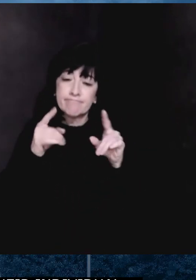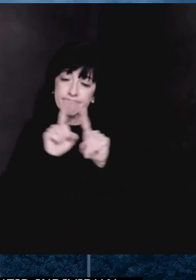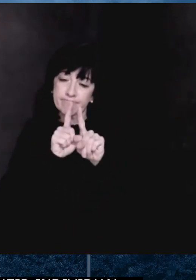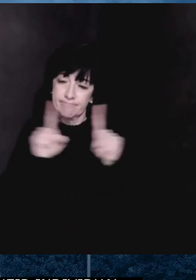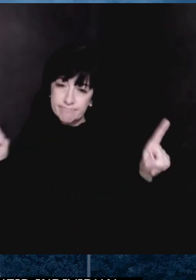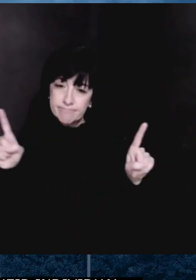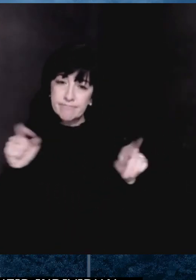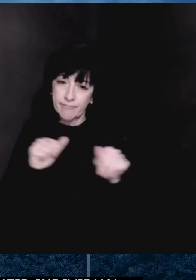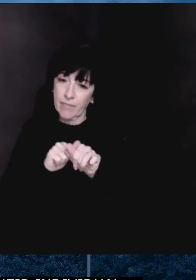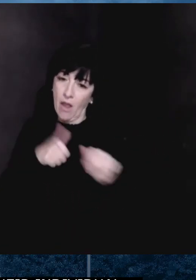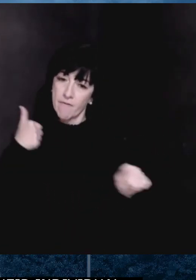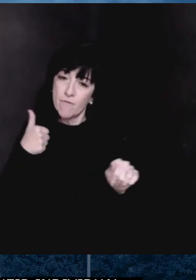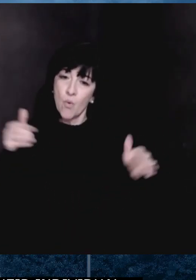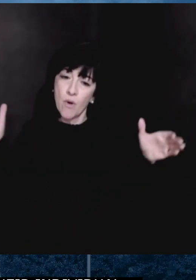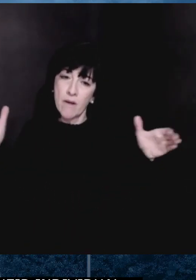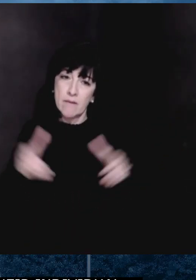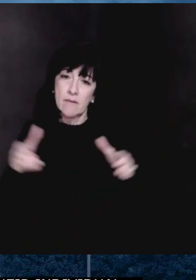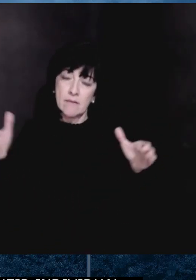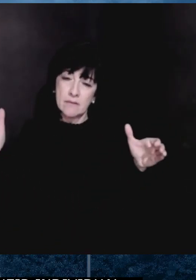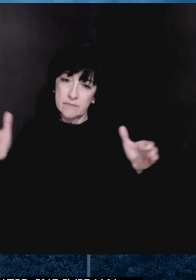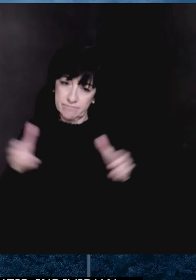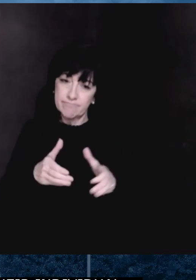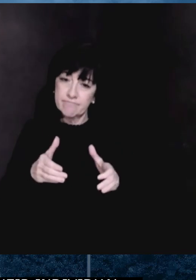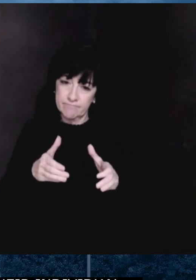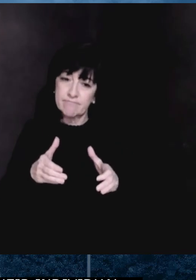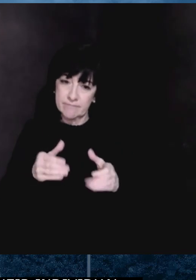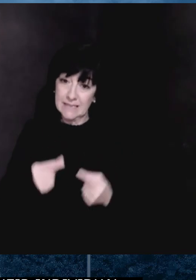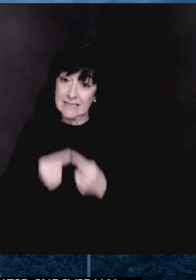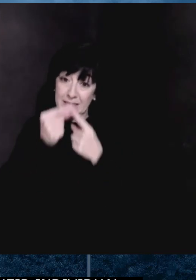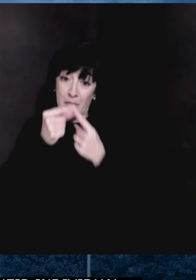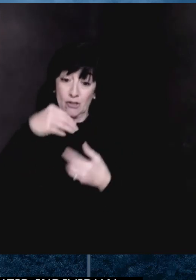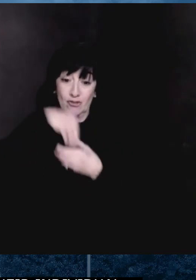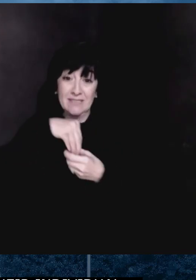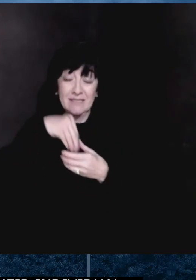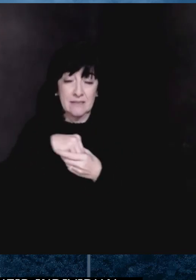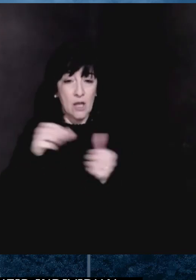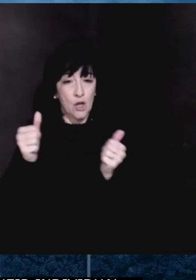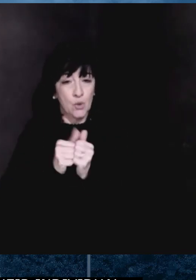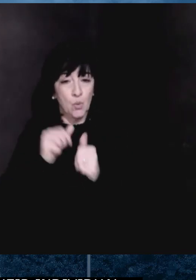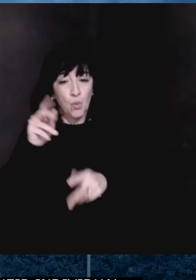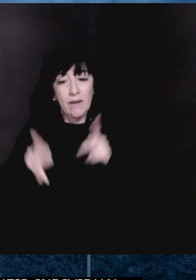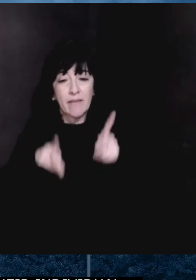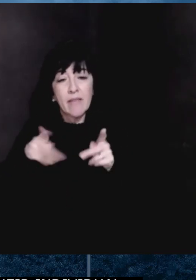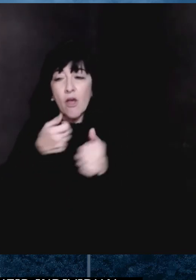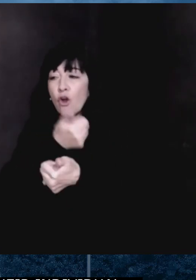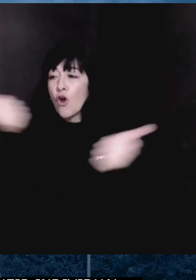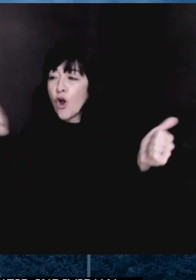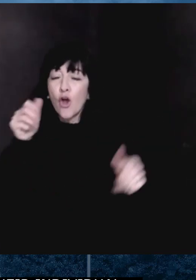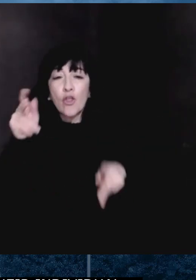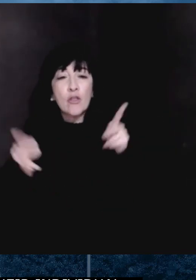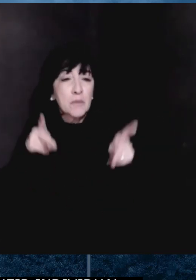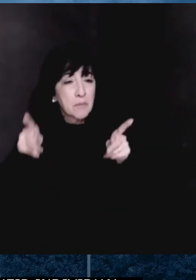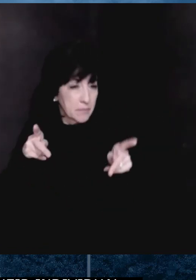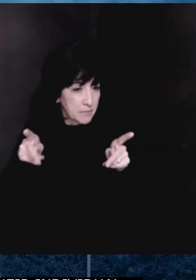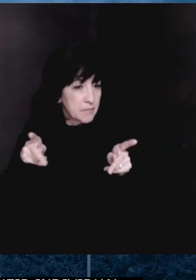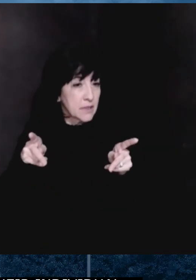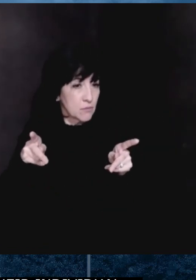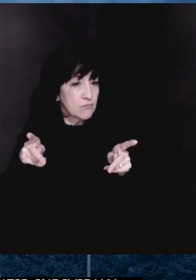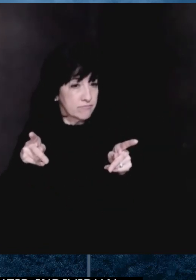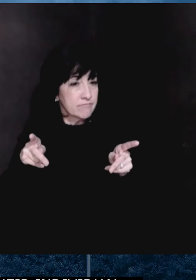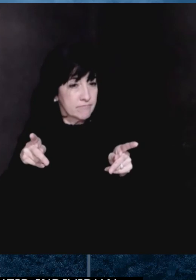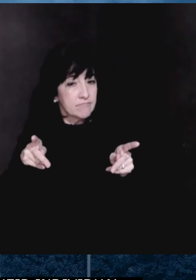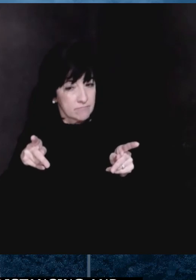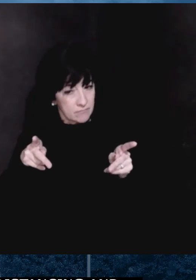avoiding gatherings, particularly indoors with folks outside of your individual household, for